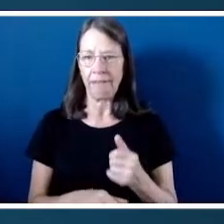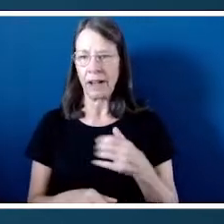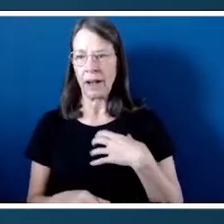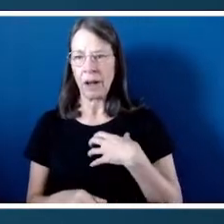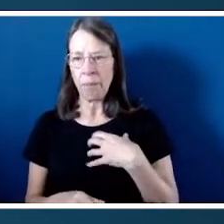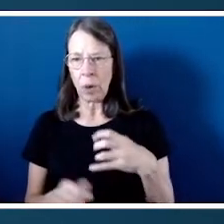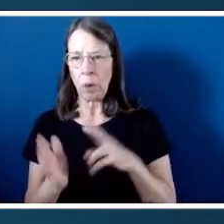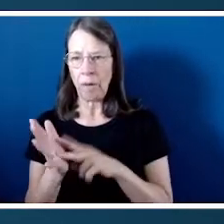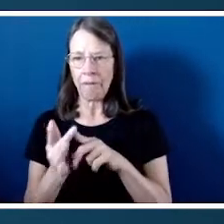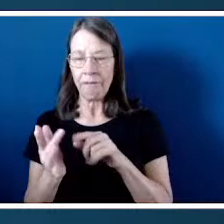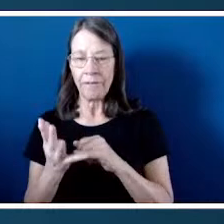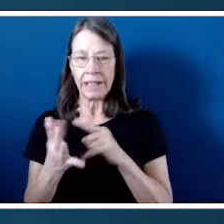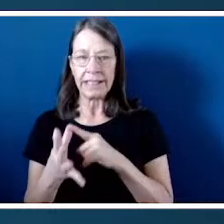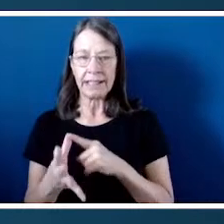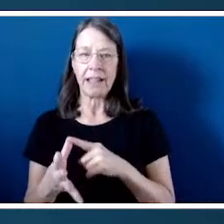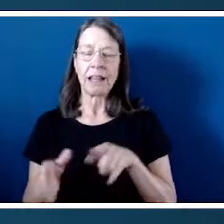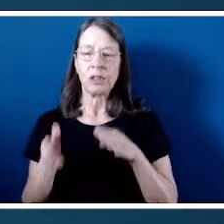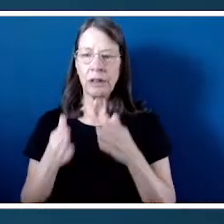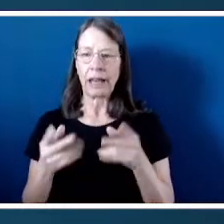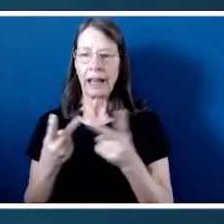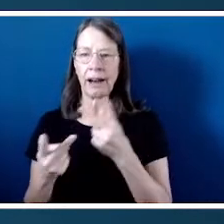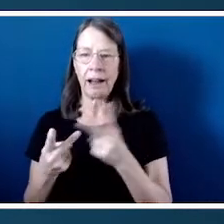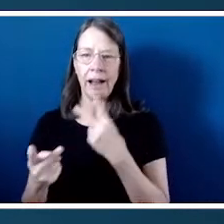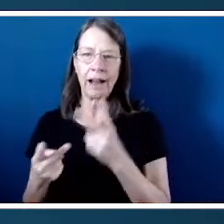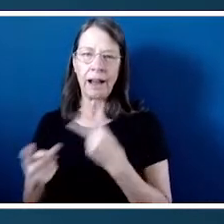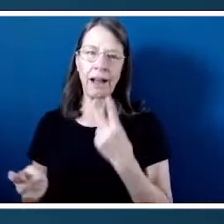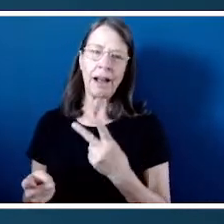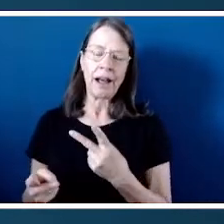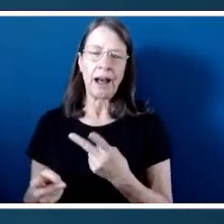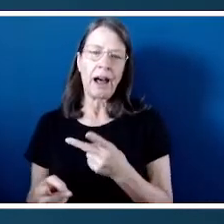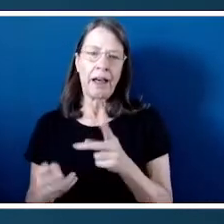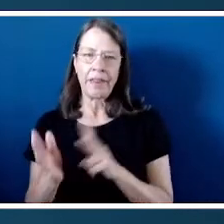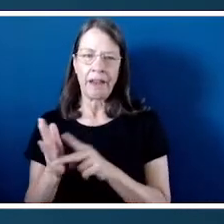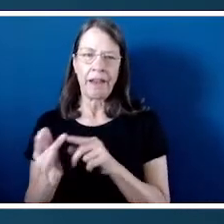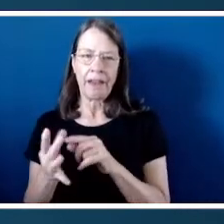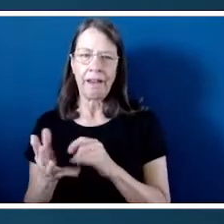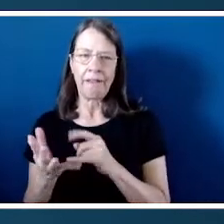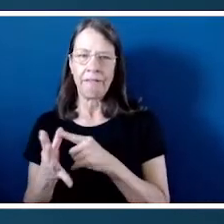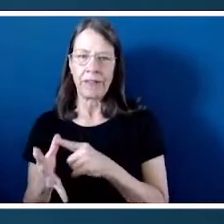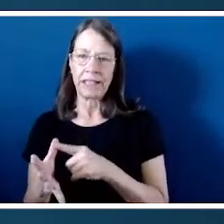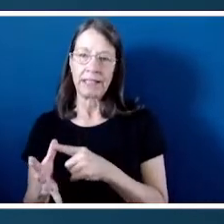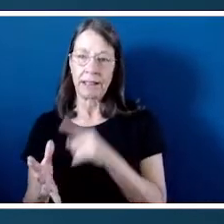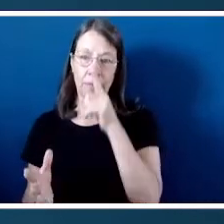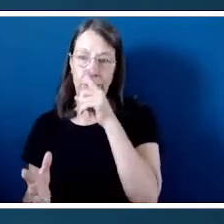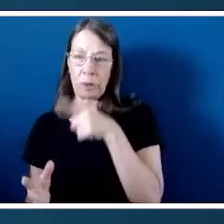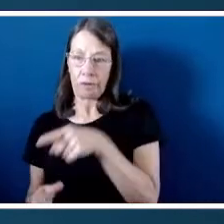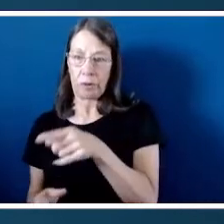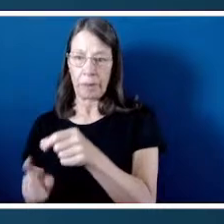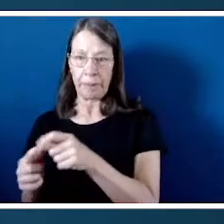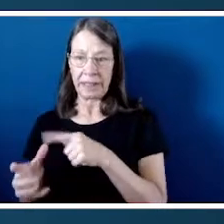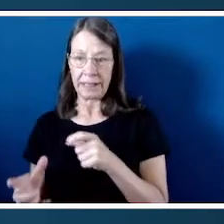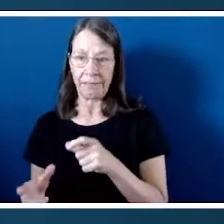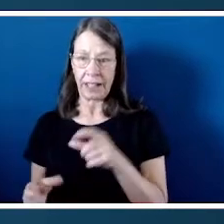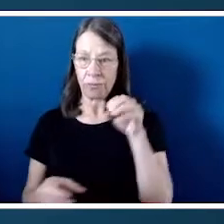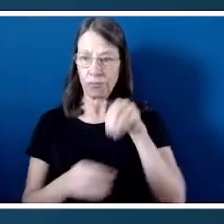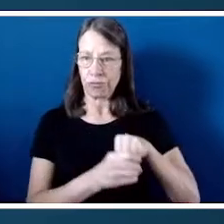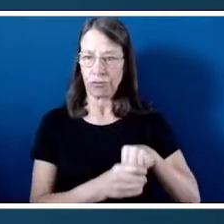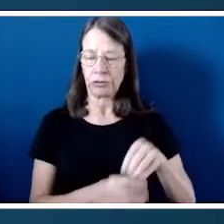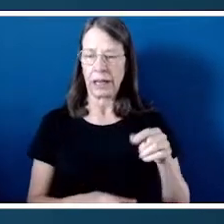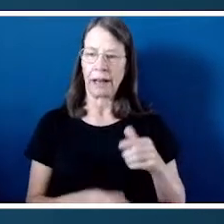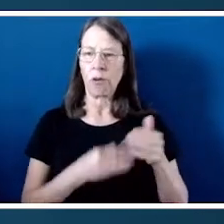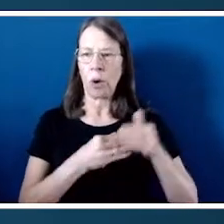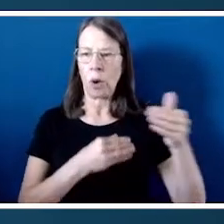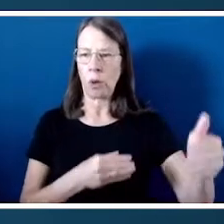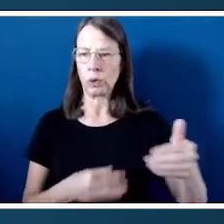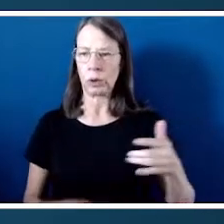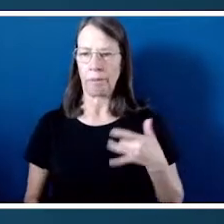Pacific Islanders a pathway into longer-term residency. These are helpful, but I consider these to